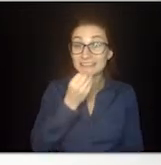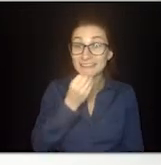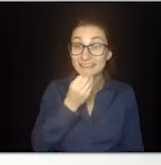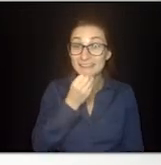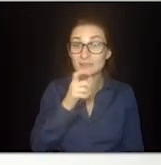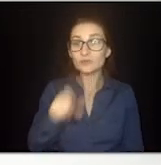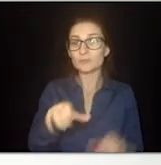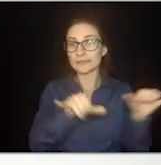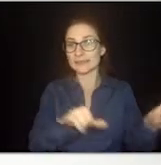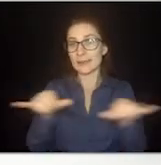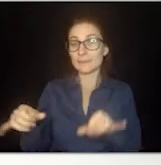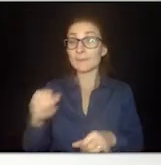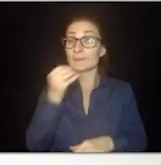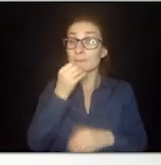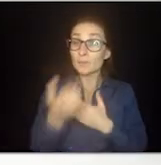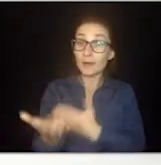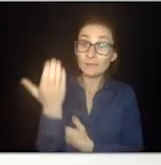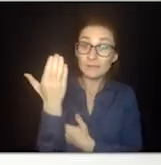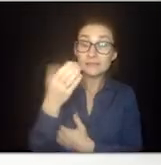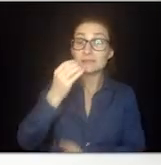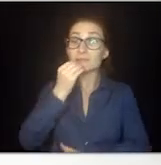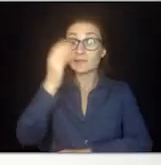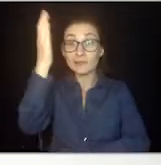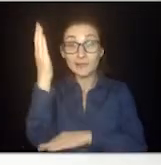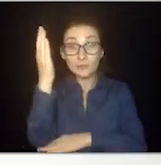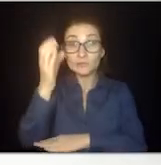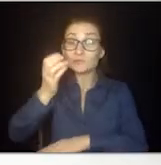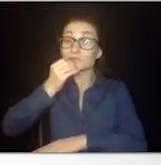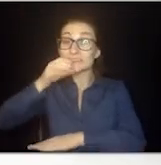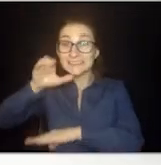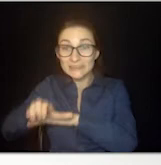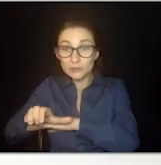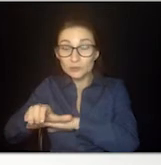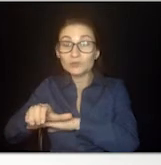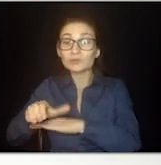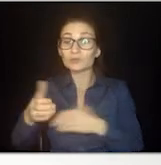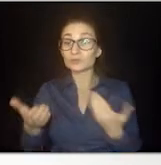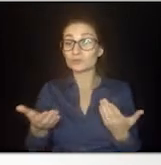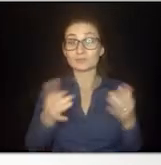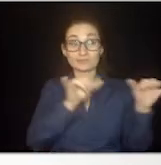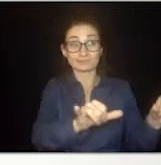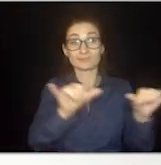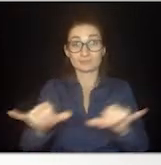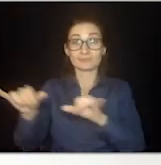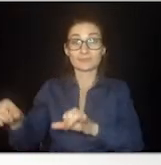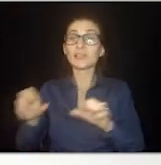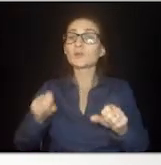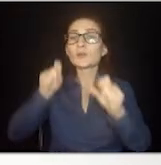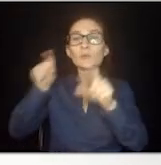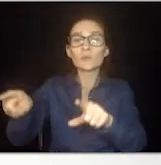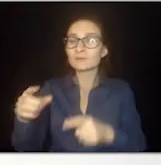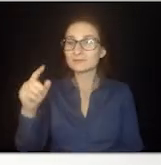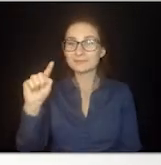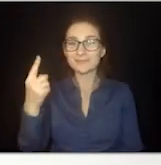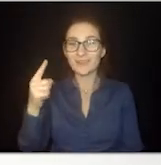doing for eating should be the same for breakfast, should be the same for lunch, should be the same for dinner. You can go to the dollar store and